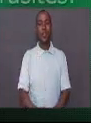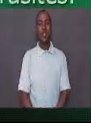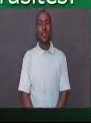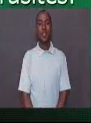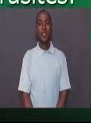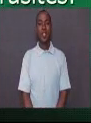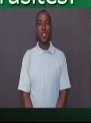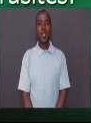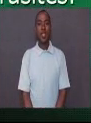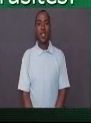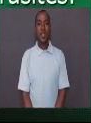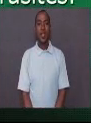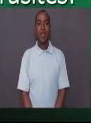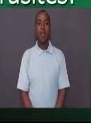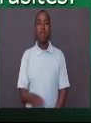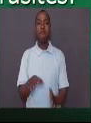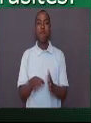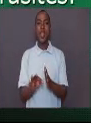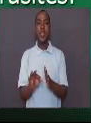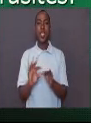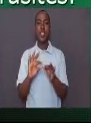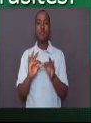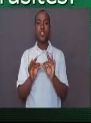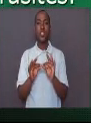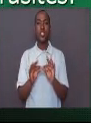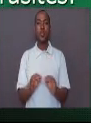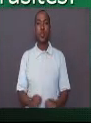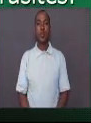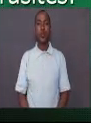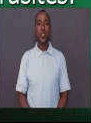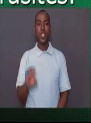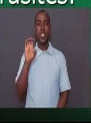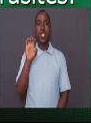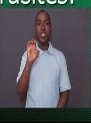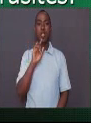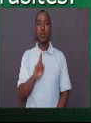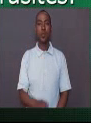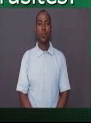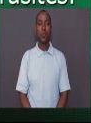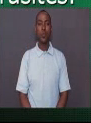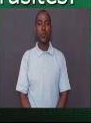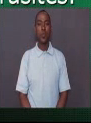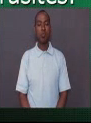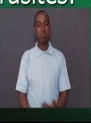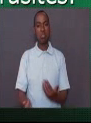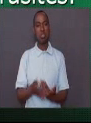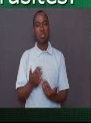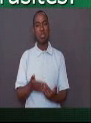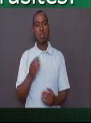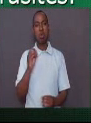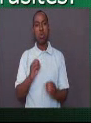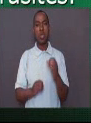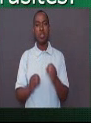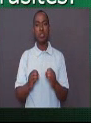The definition for fungi would be E, simple organisms